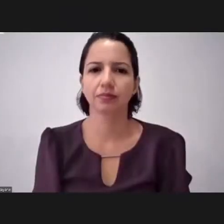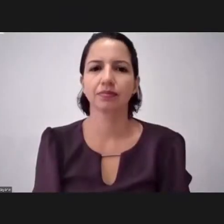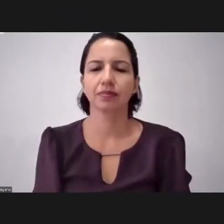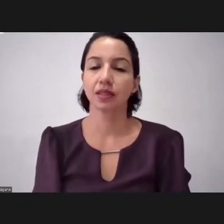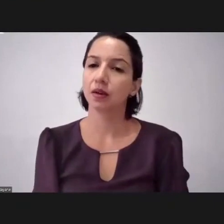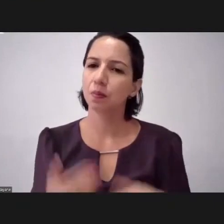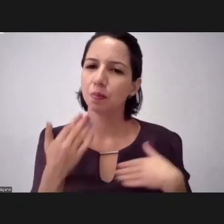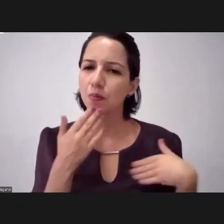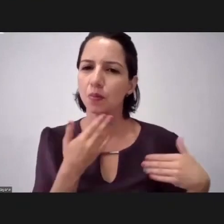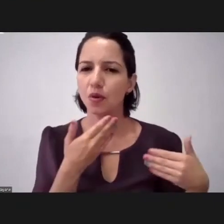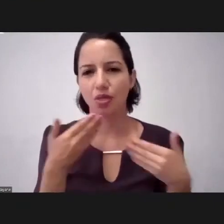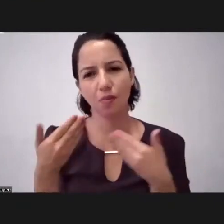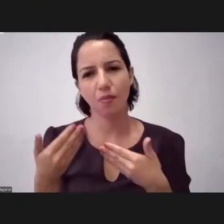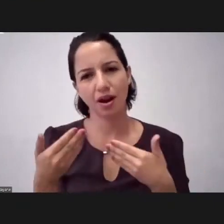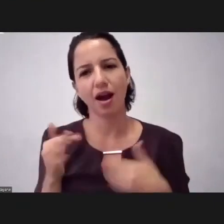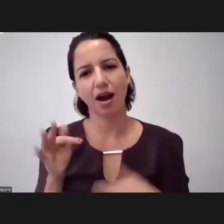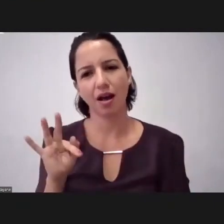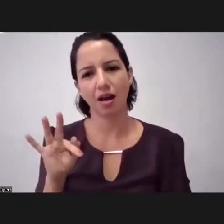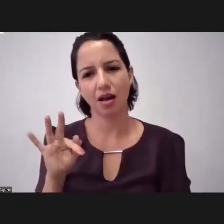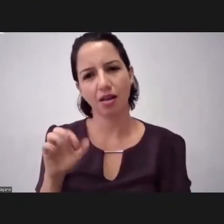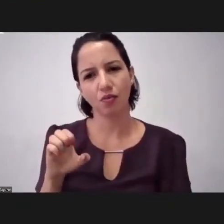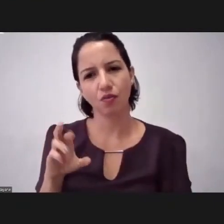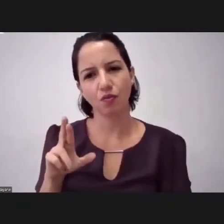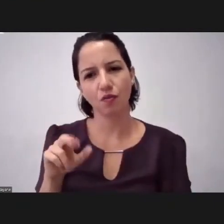Thank you, Fernando Genta.